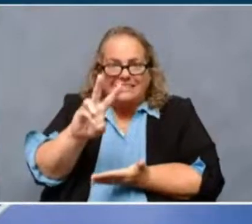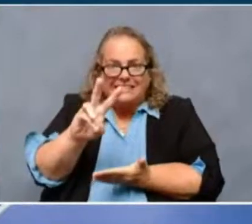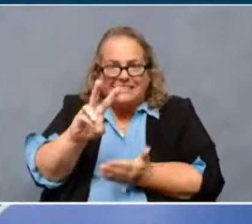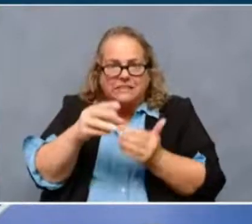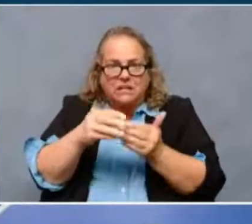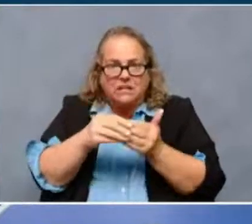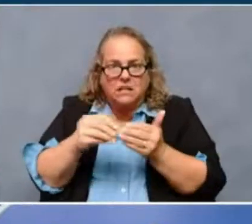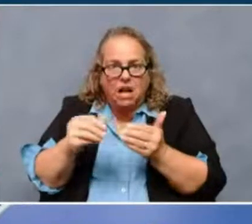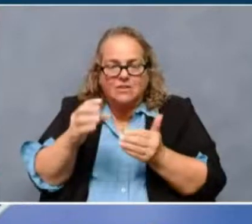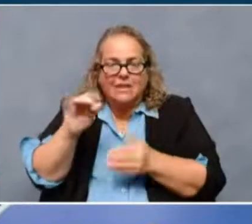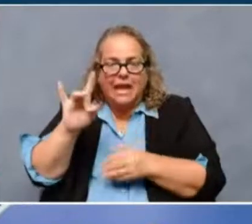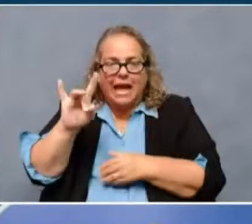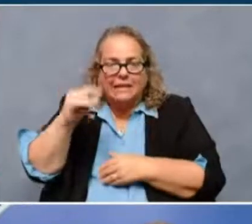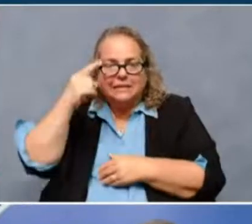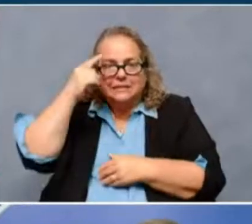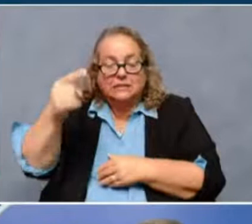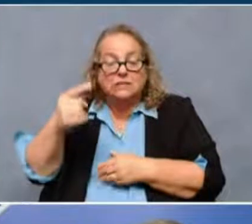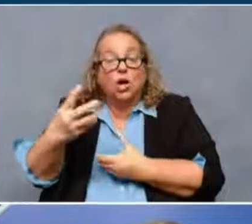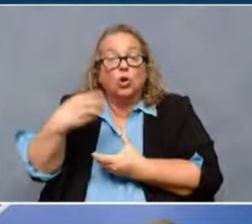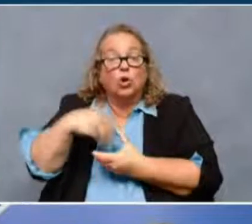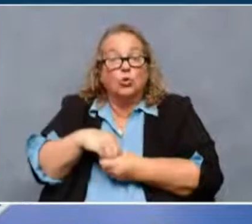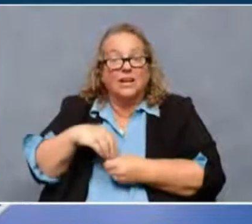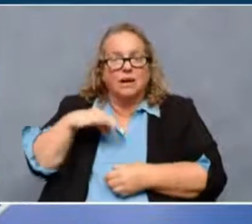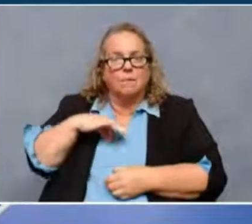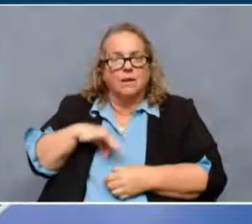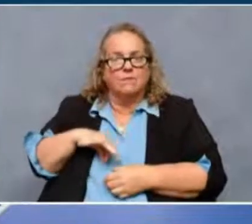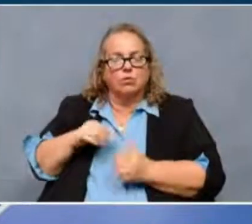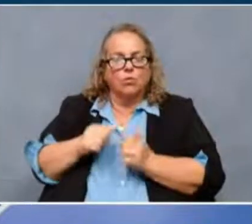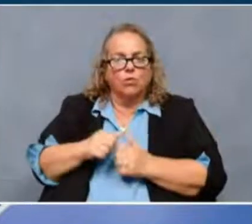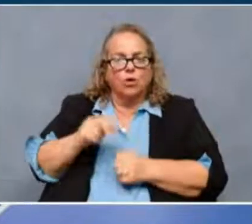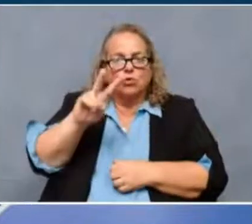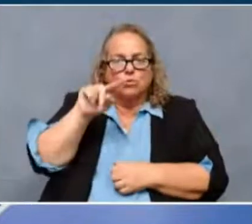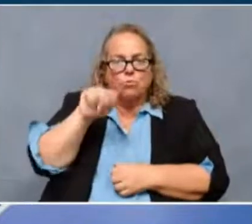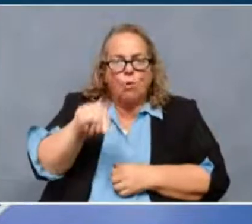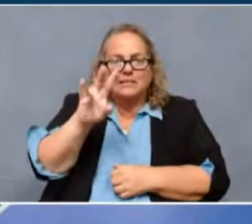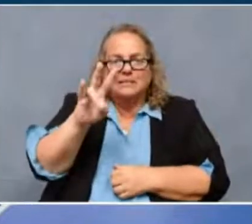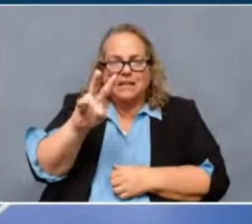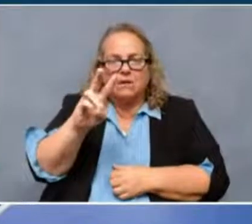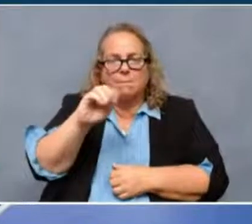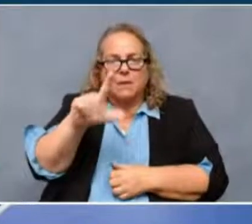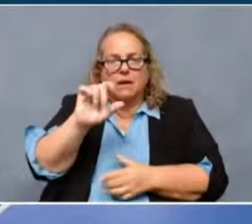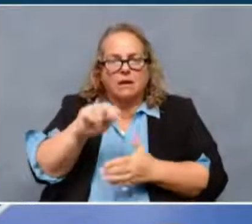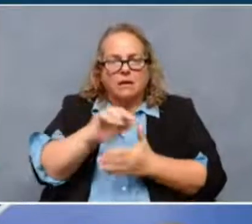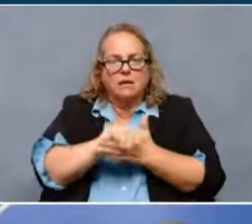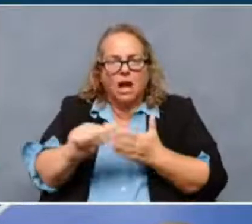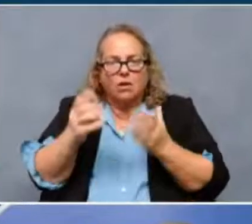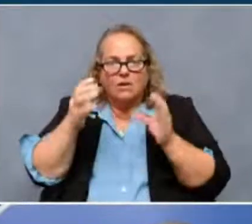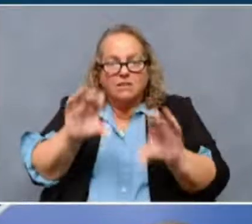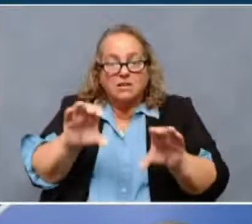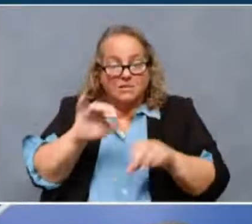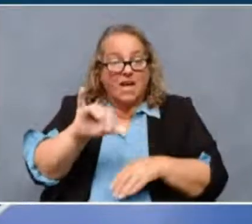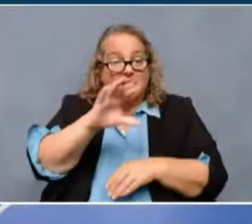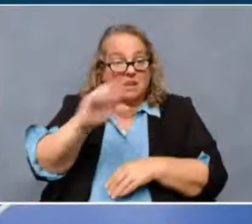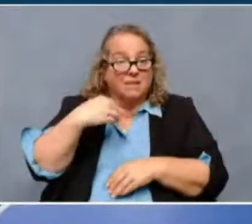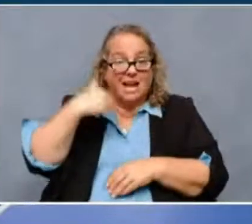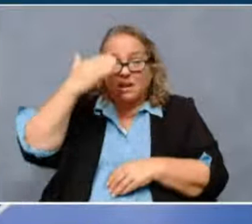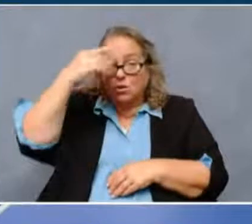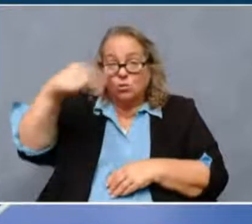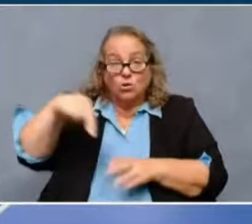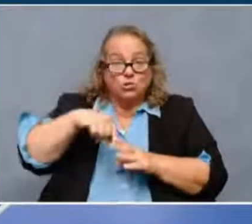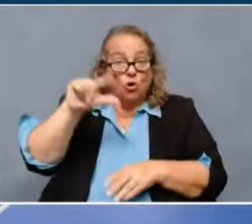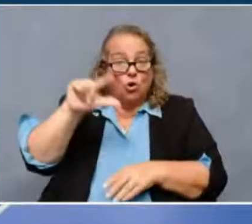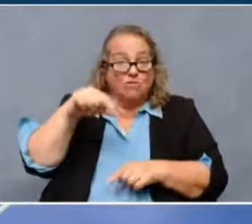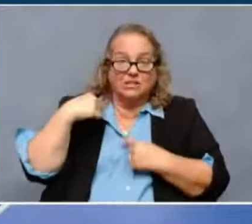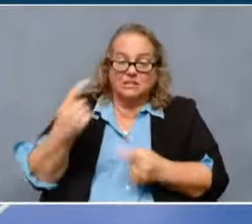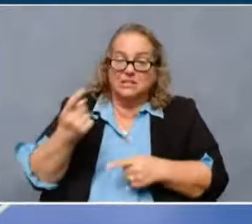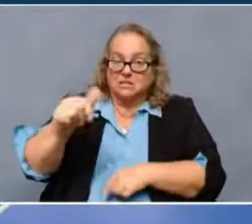$46.80, including benefits, with a $2.7 million investment. Company's been headquarters in Louisville since it was established in